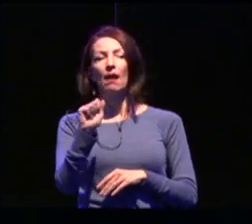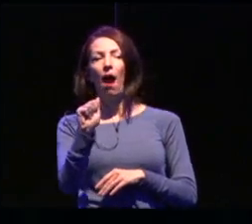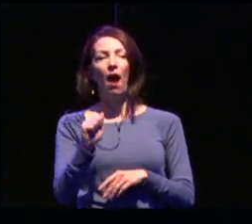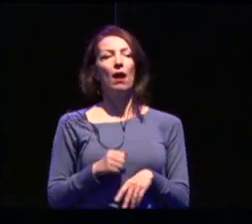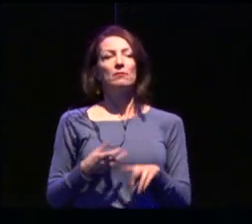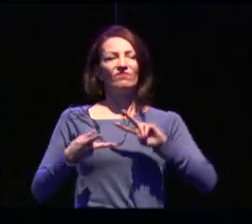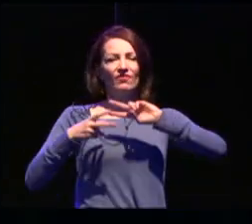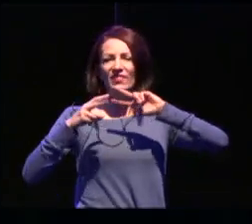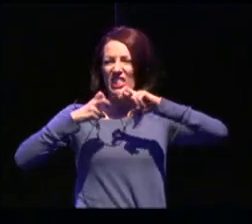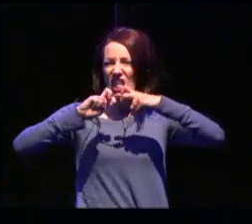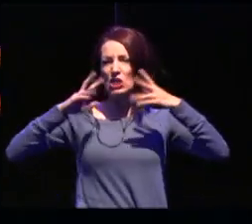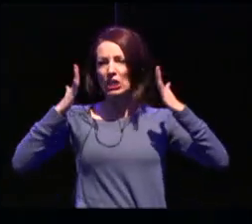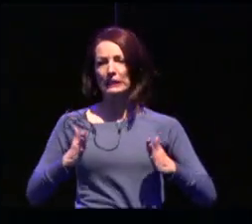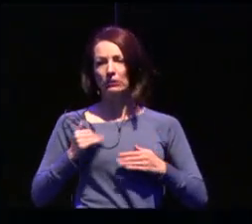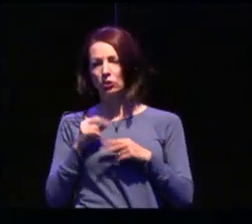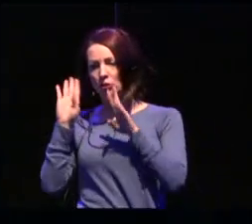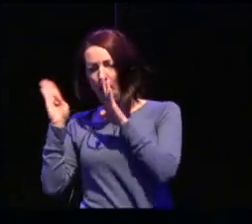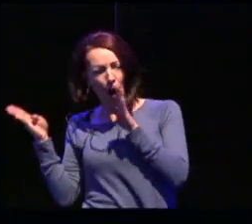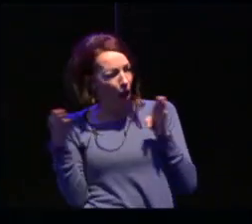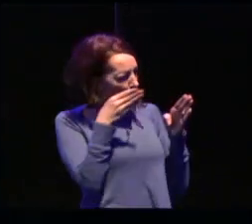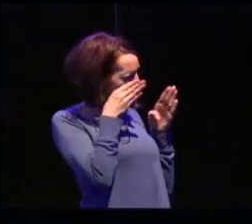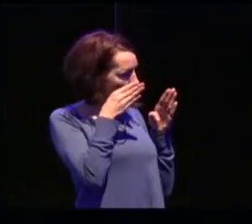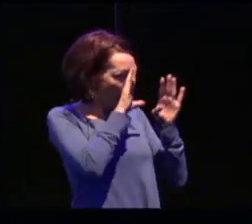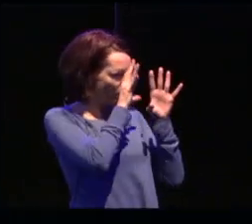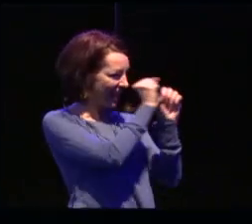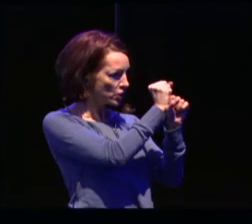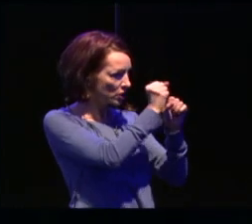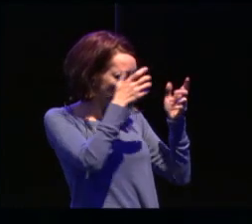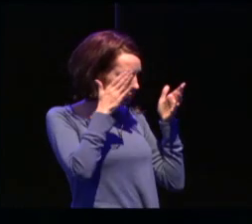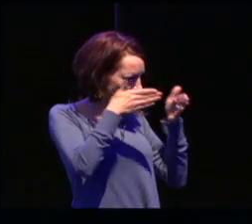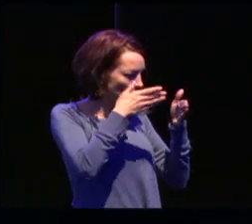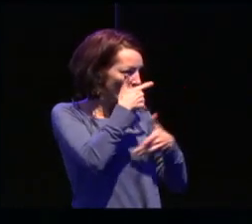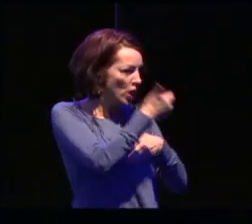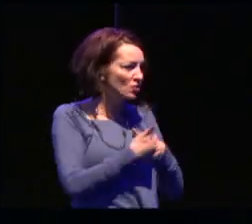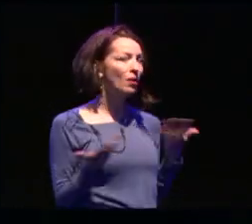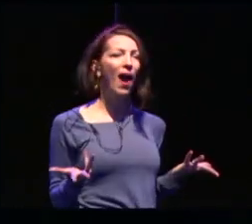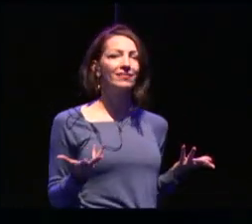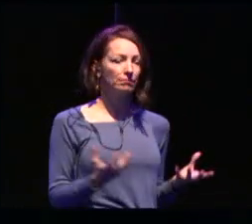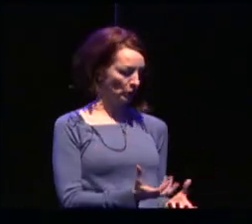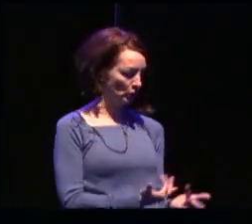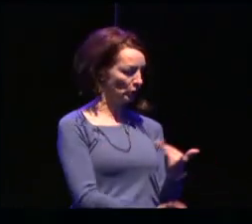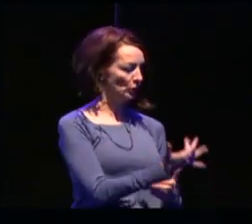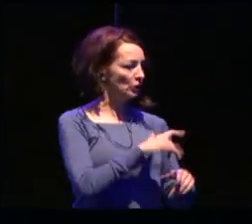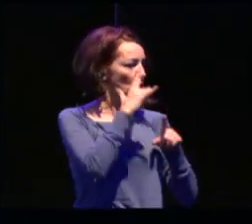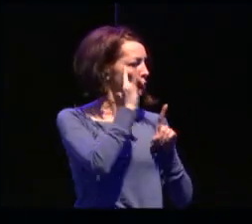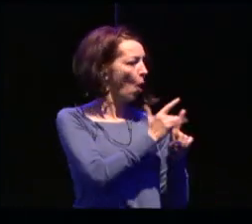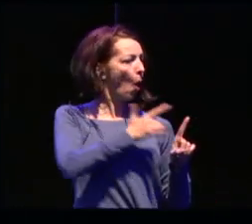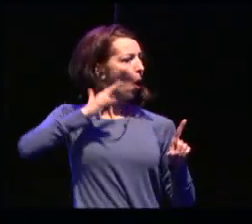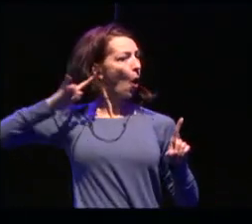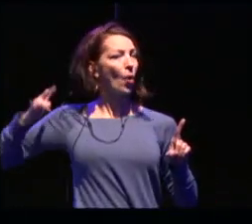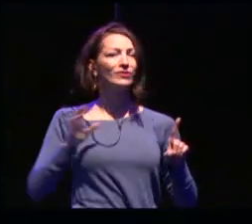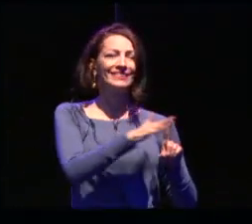to begin to hone our attentive prowess, that we're interested in the gold. We're interested in the